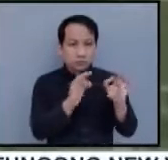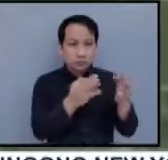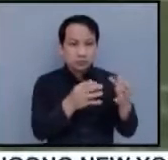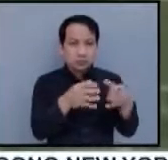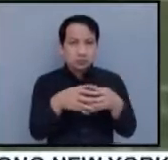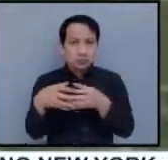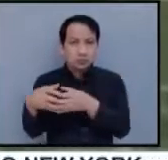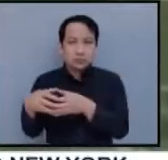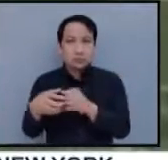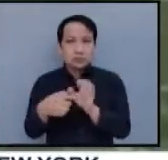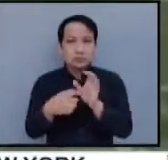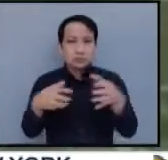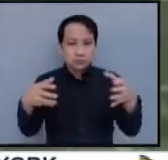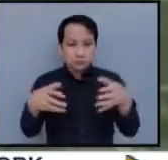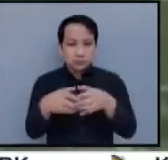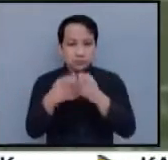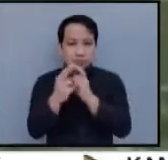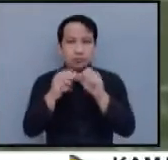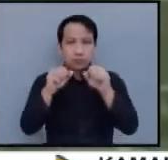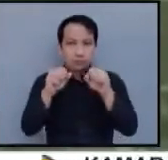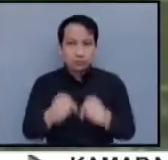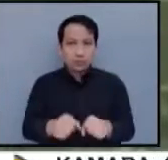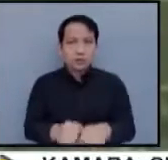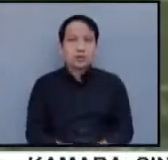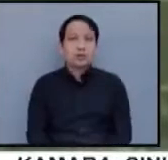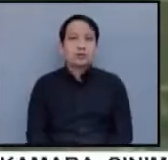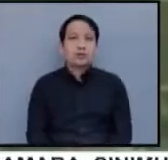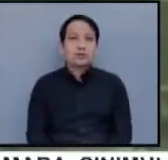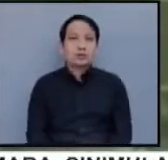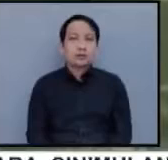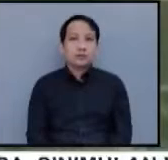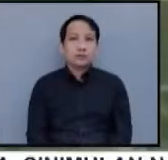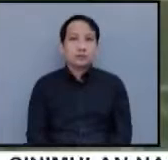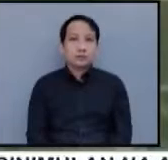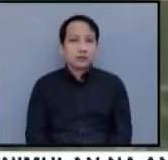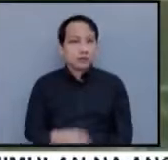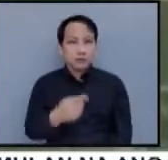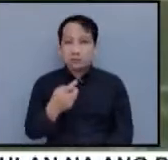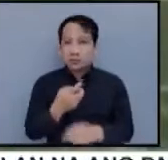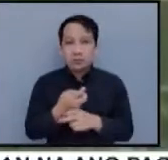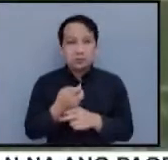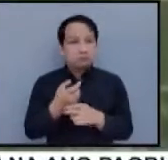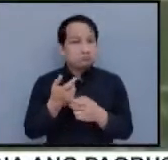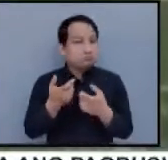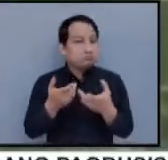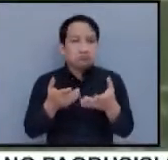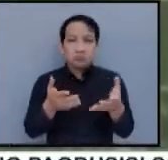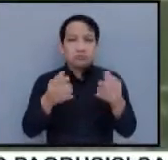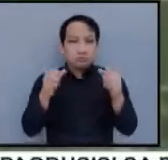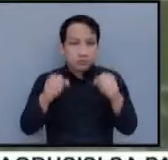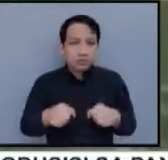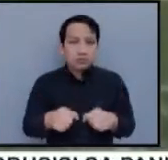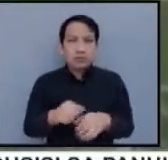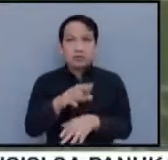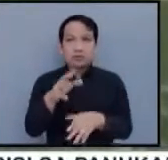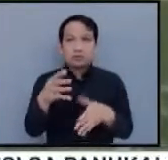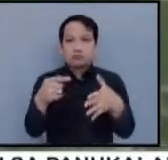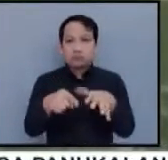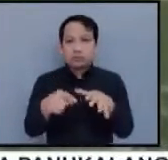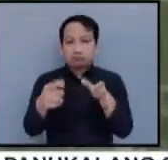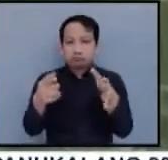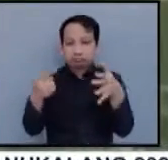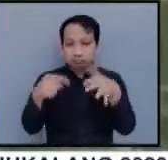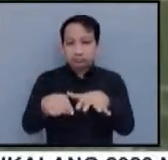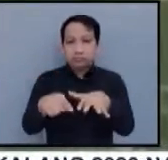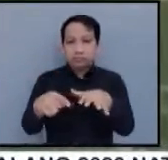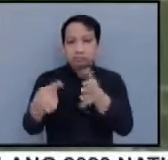that unity is possible even in the most trying circumstances. Inclusive dialogue involving